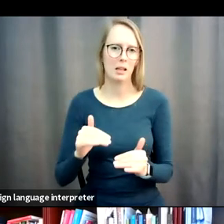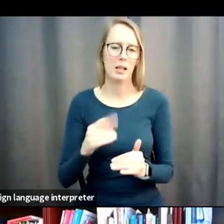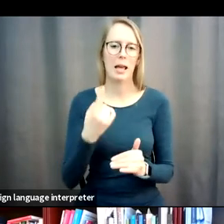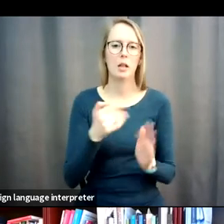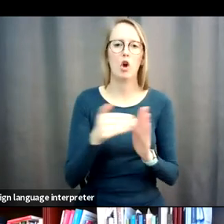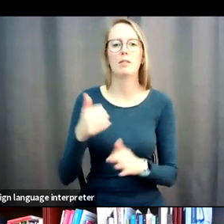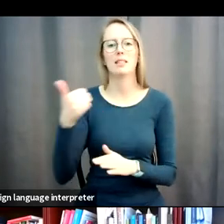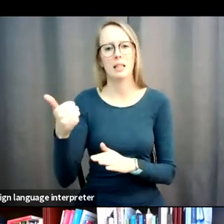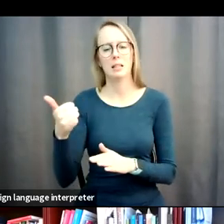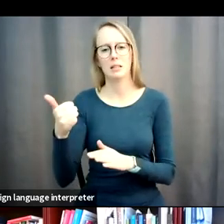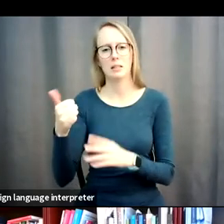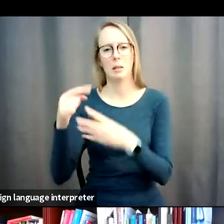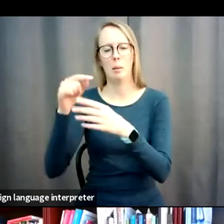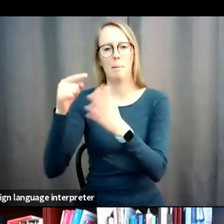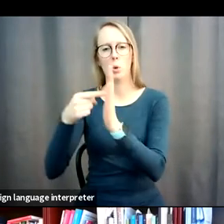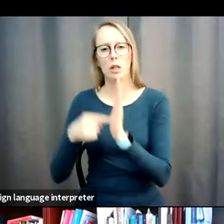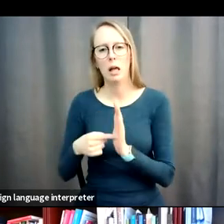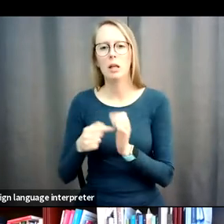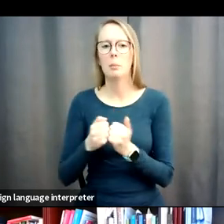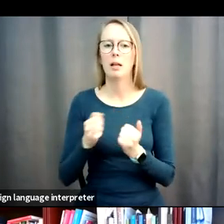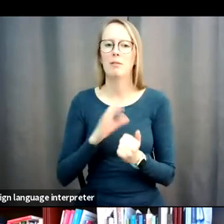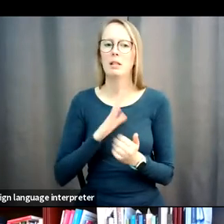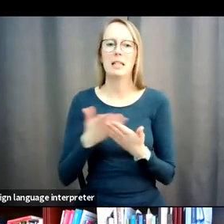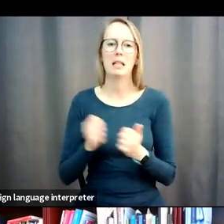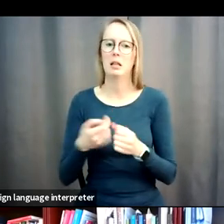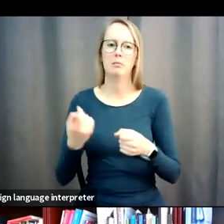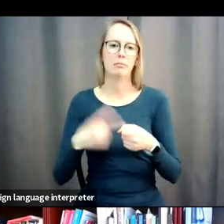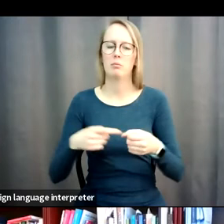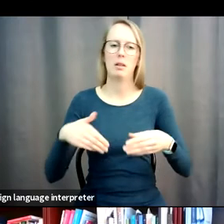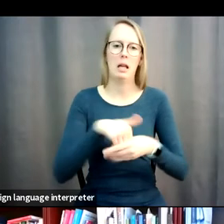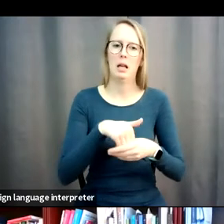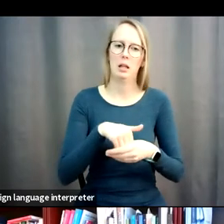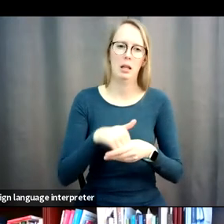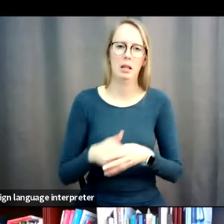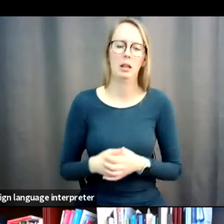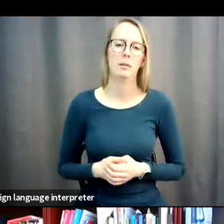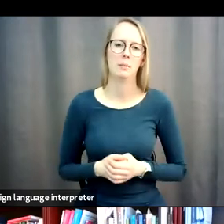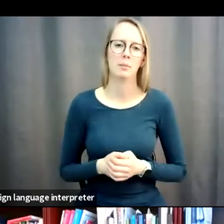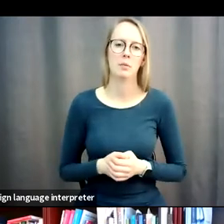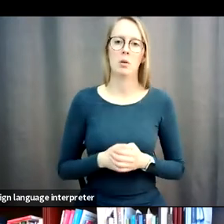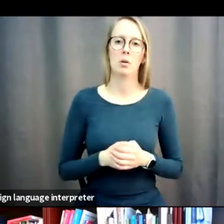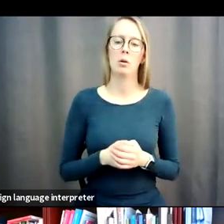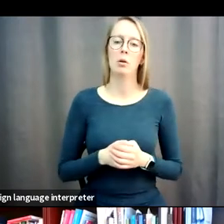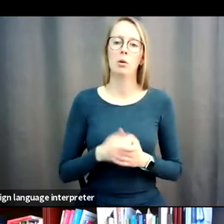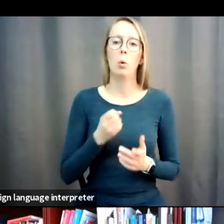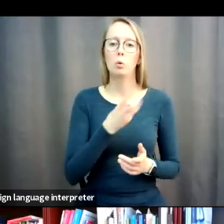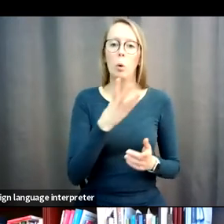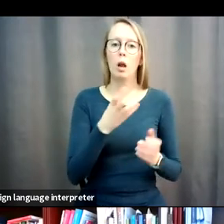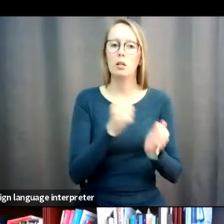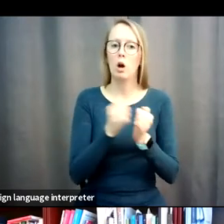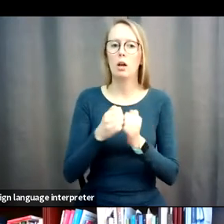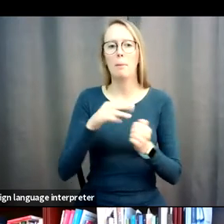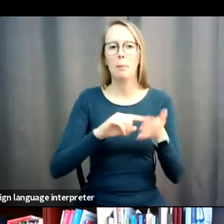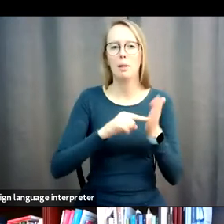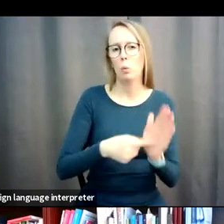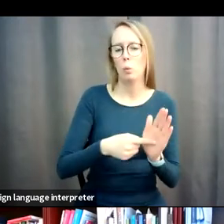six main concerns, but there was nothing on participation to Denmark in those. the reason why some things are emphasized by the